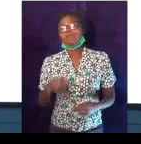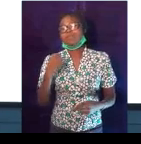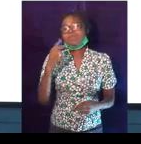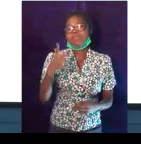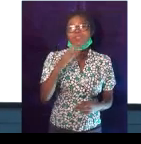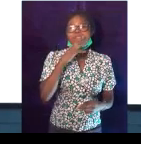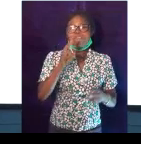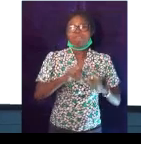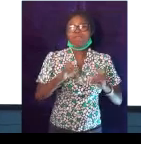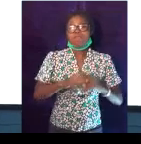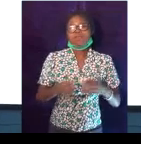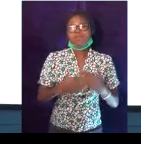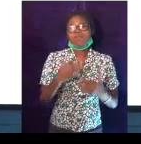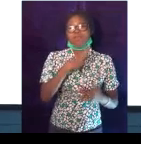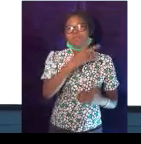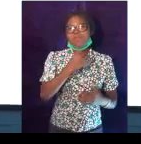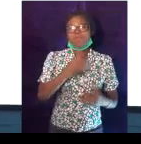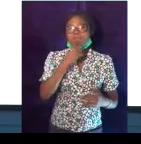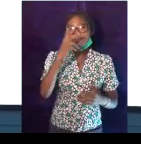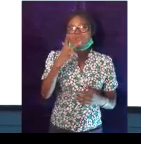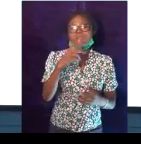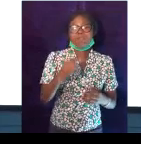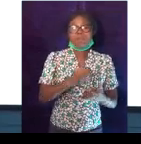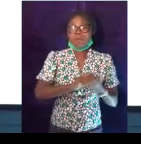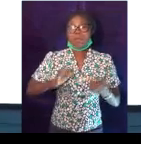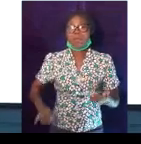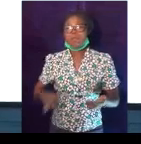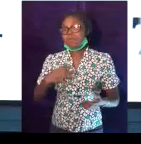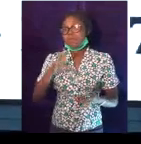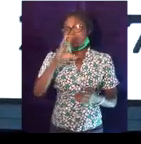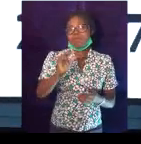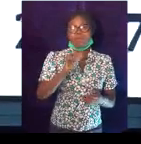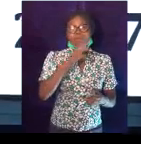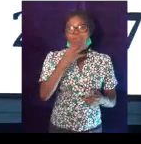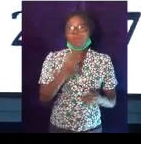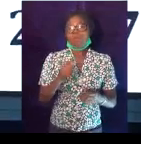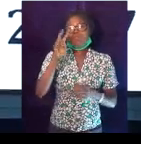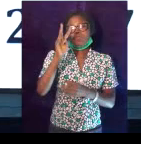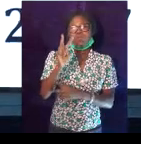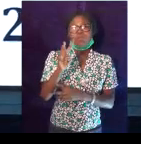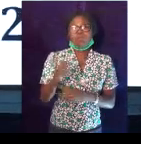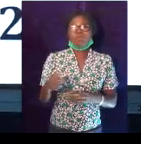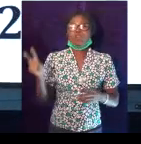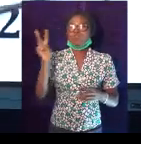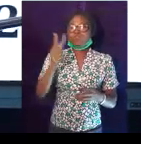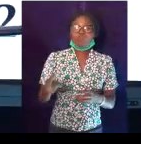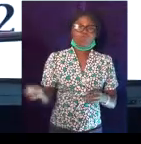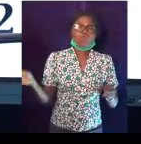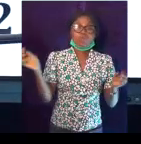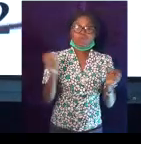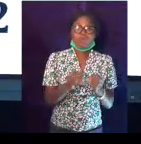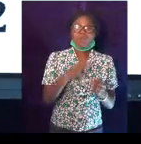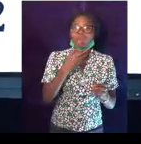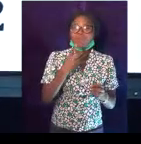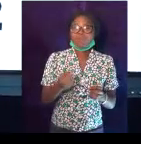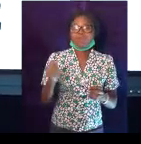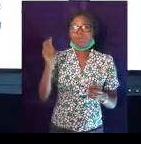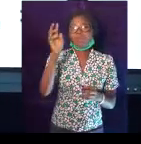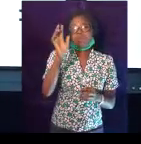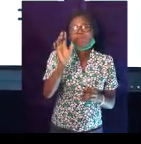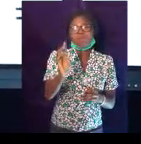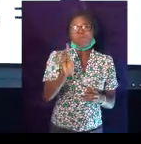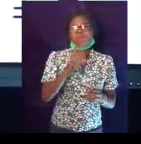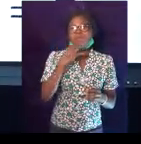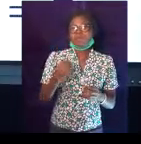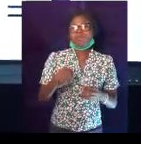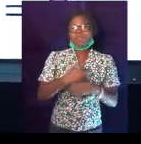is very easy. 3 minus 1 and I get me 2. 2 and 7 to make it